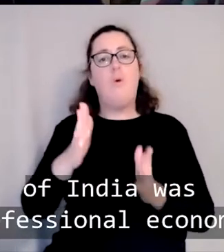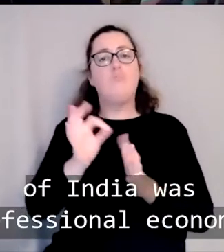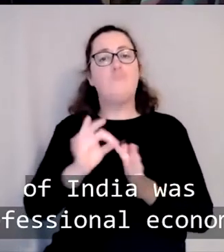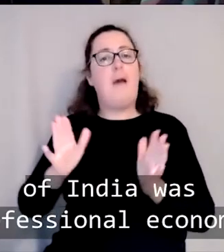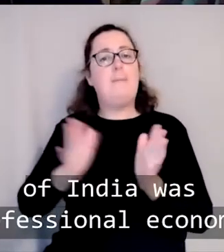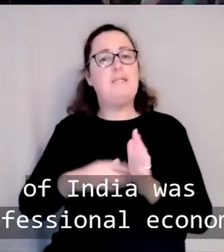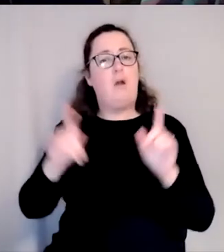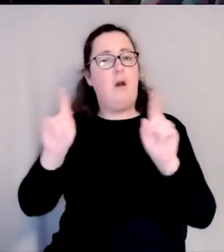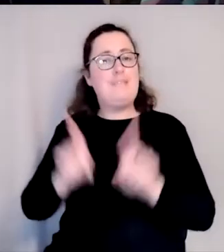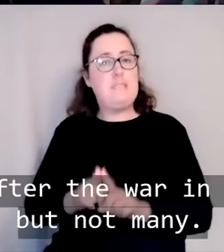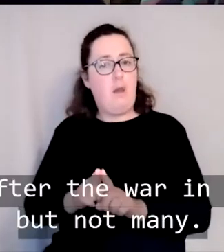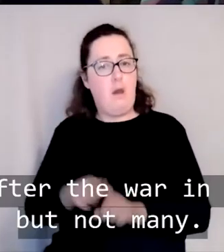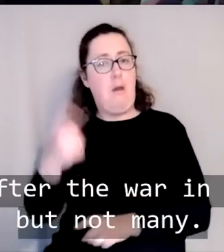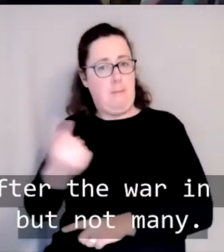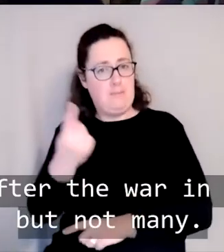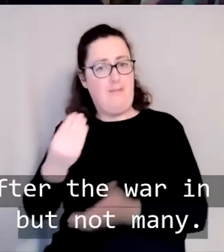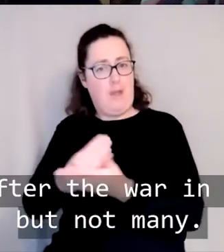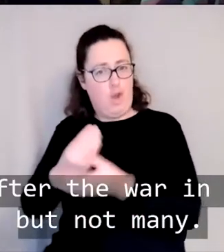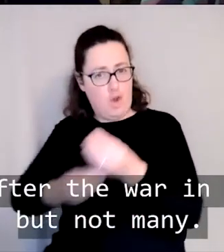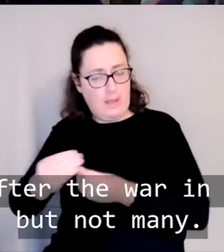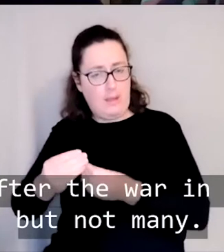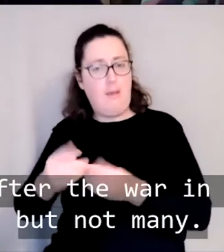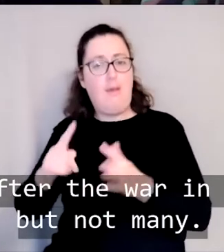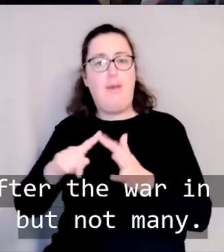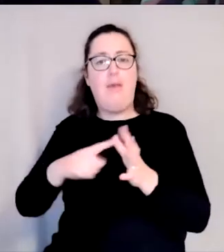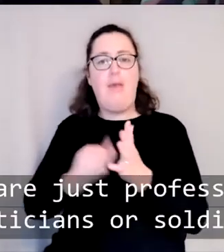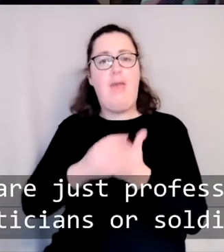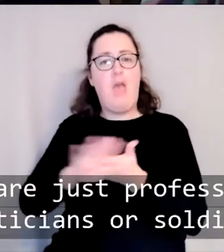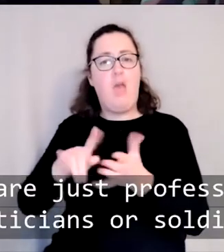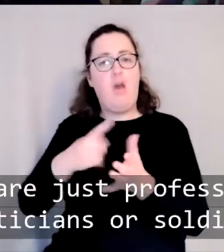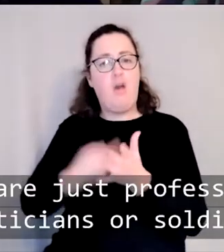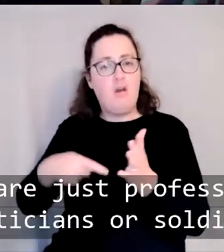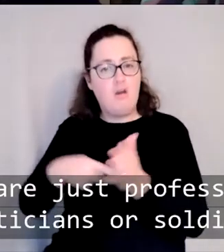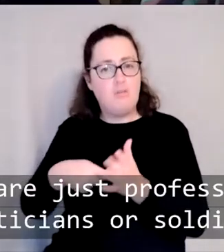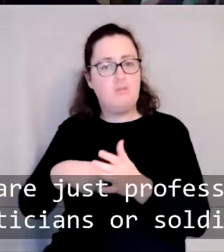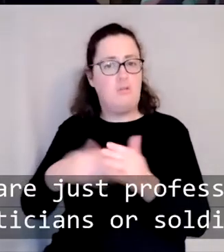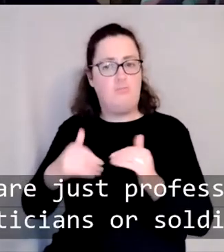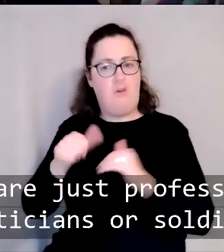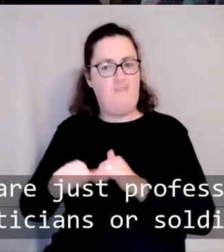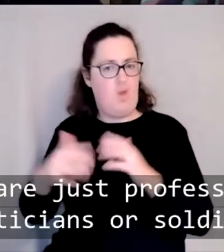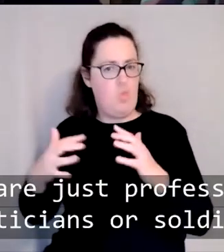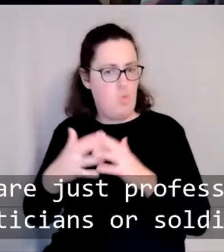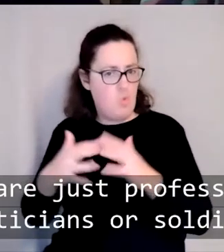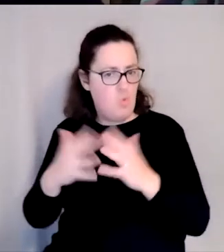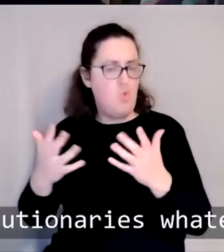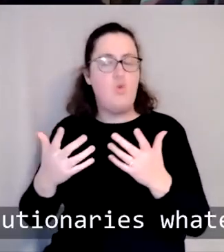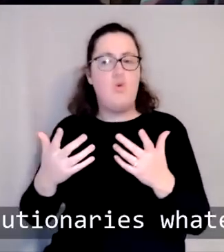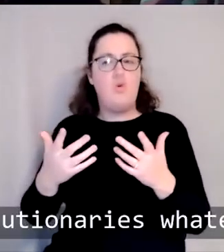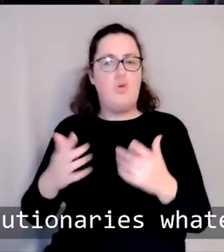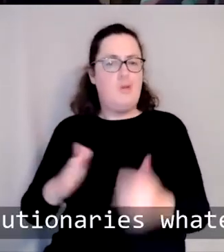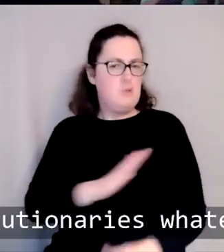professional economist. Earhart after the war in Germany, but not many. Most are just professional politicians or